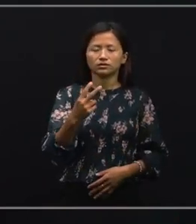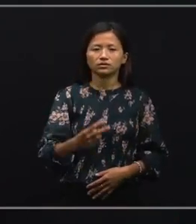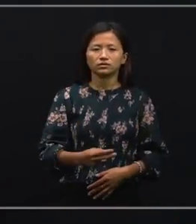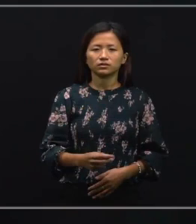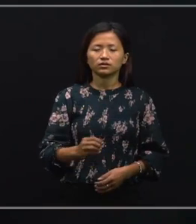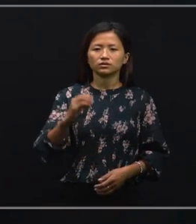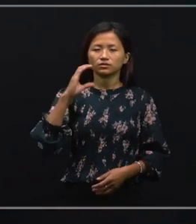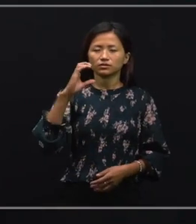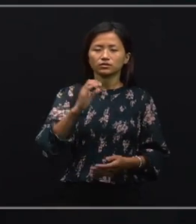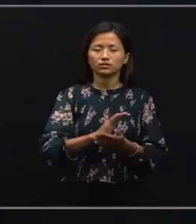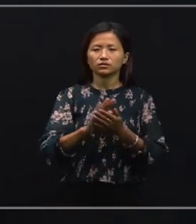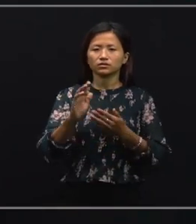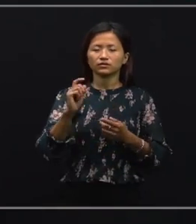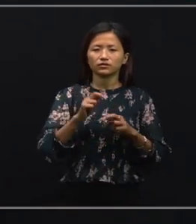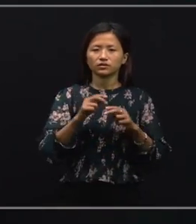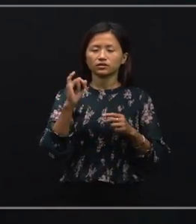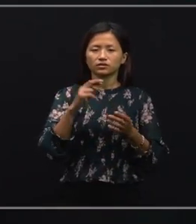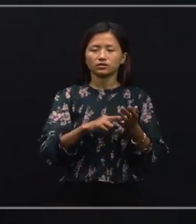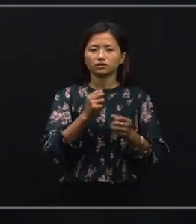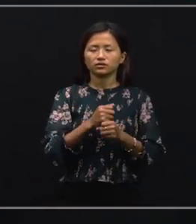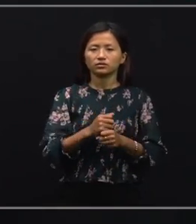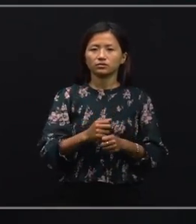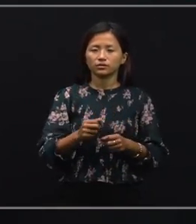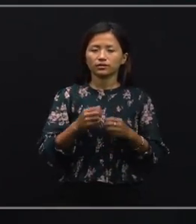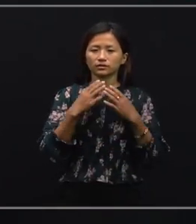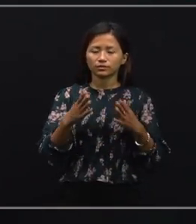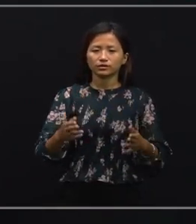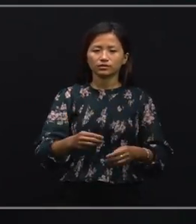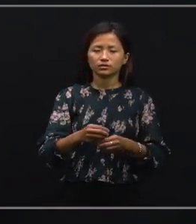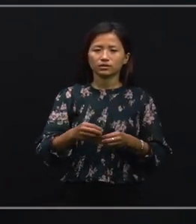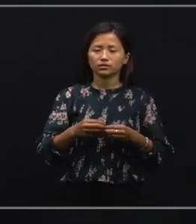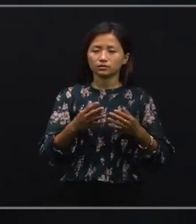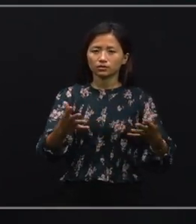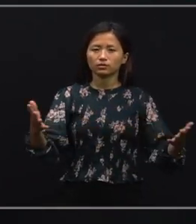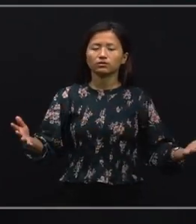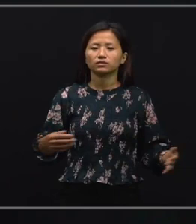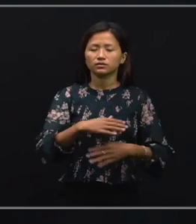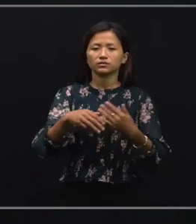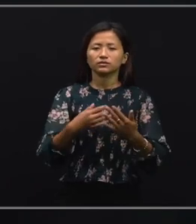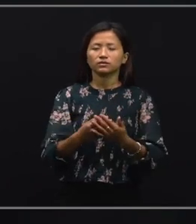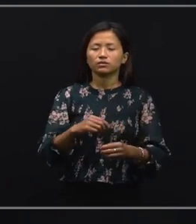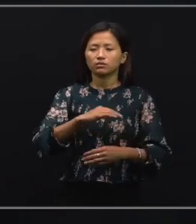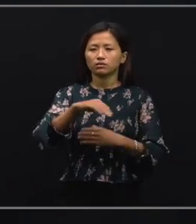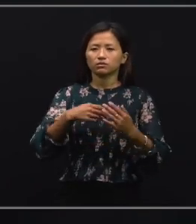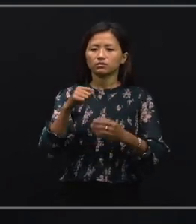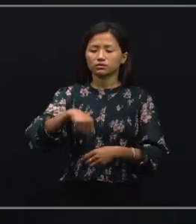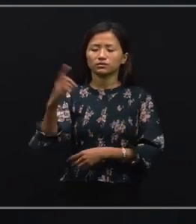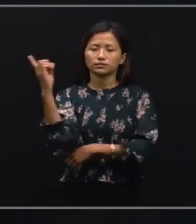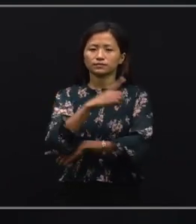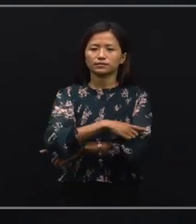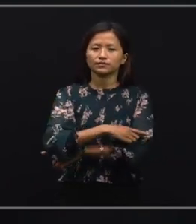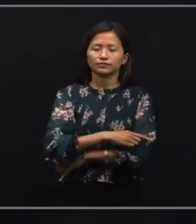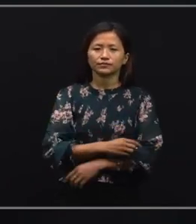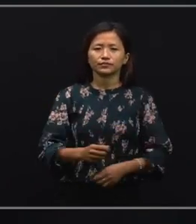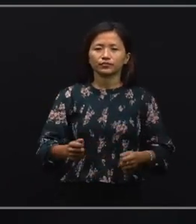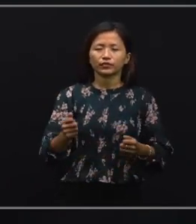see that the chieftain would be explaining the difficulties that they were facing in all these days. And the